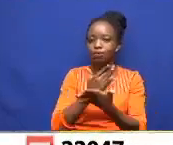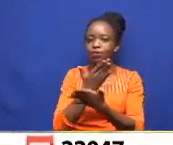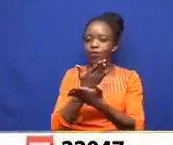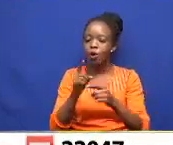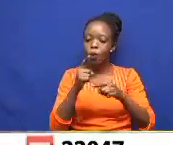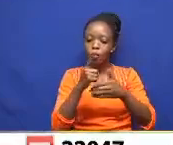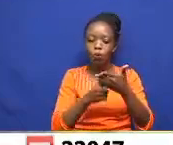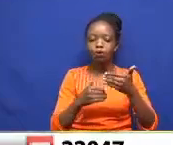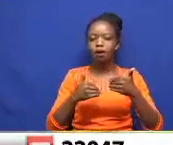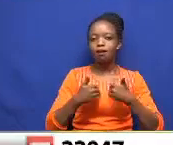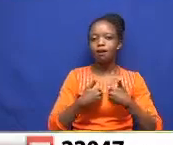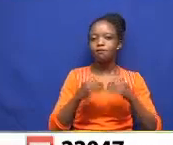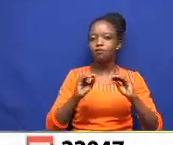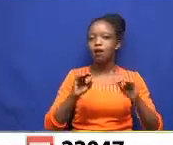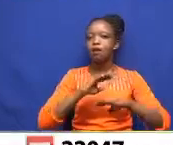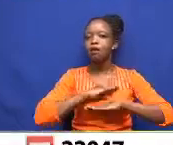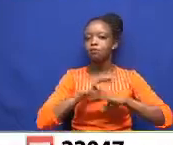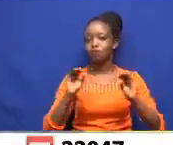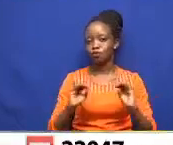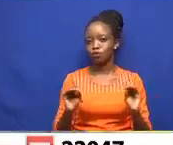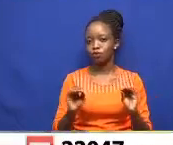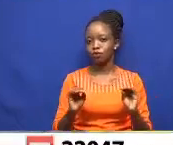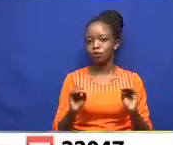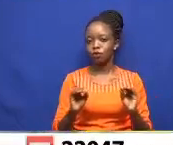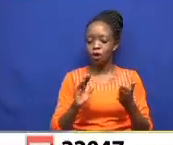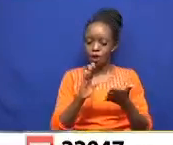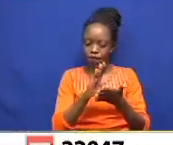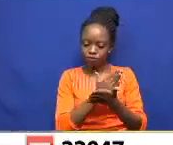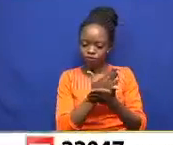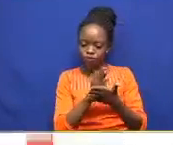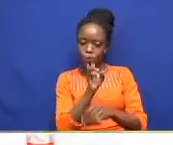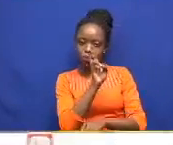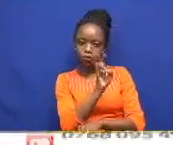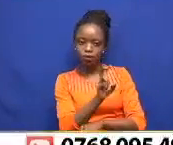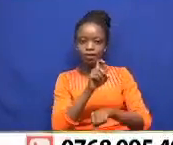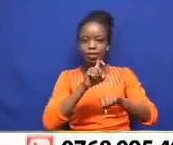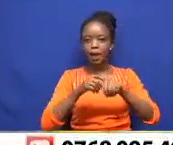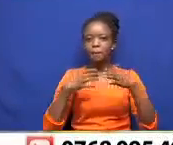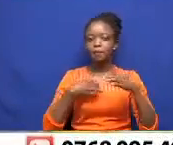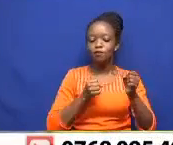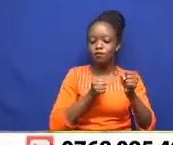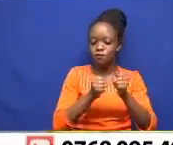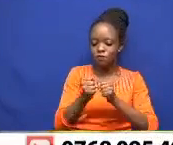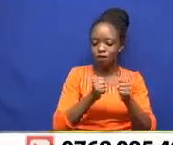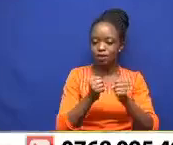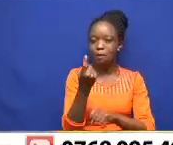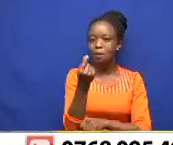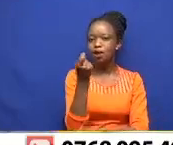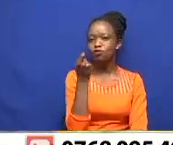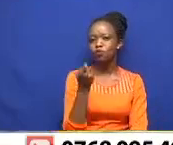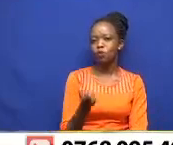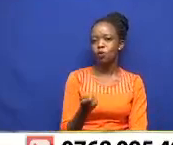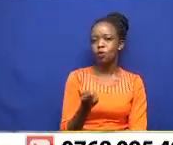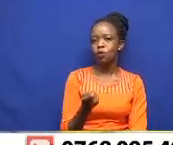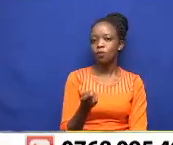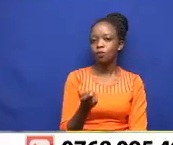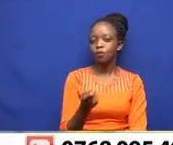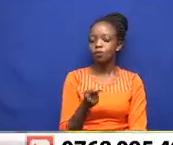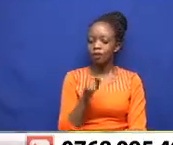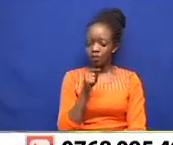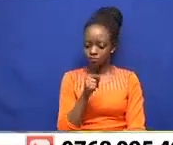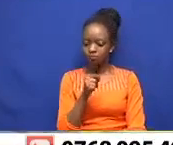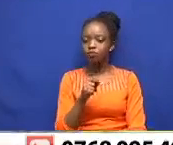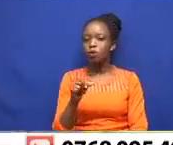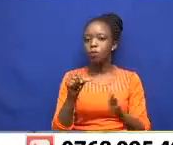The viciousness of that fight, the division you see when people fight over inadequate money, is what